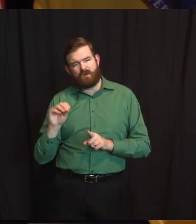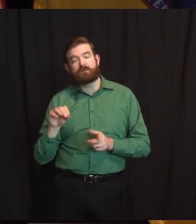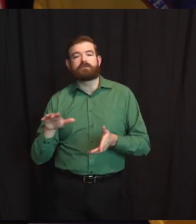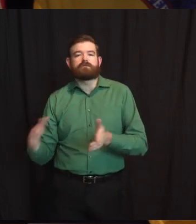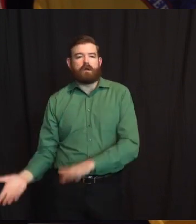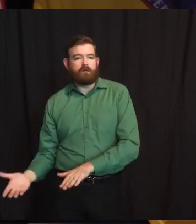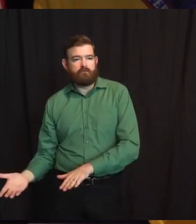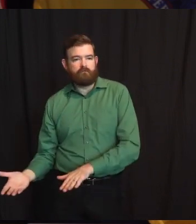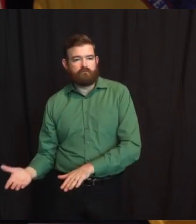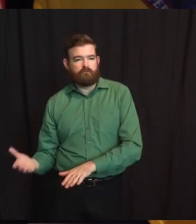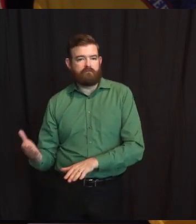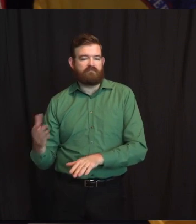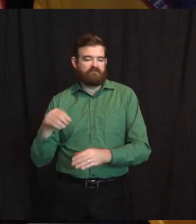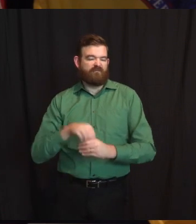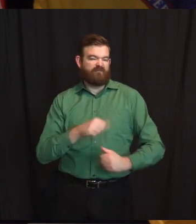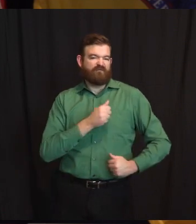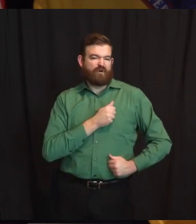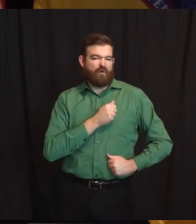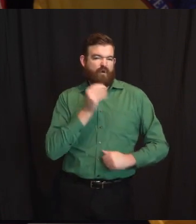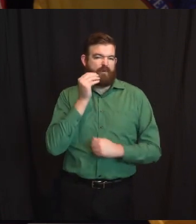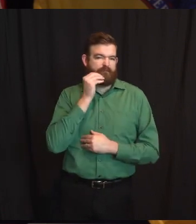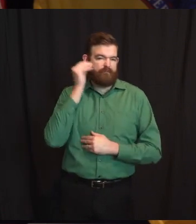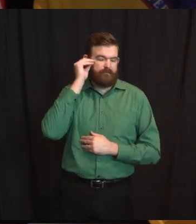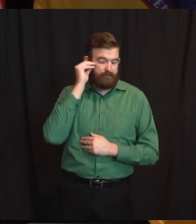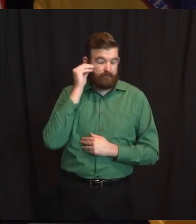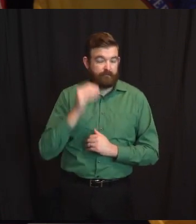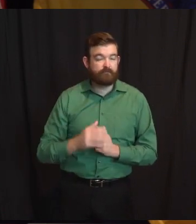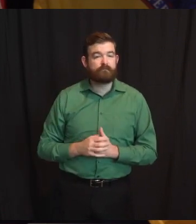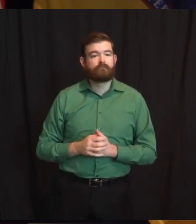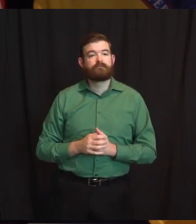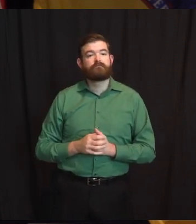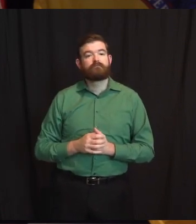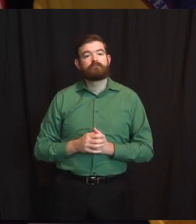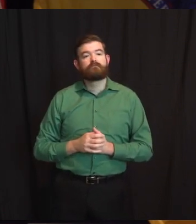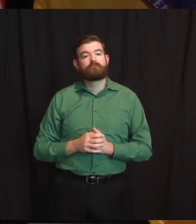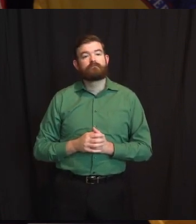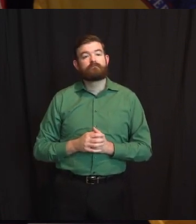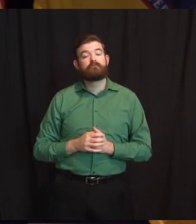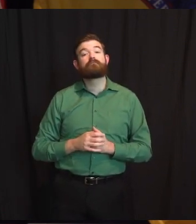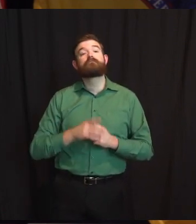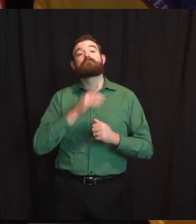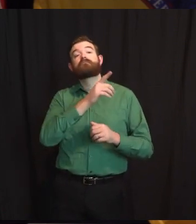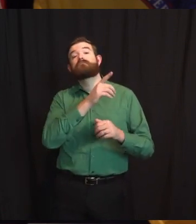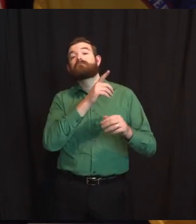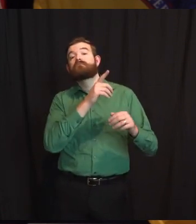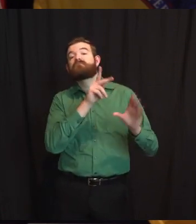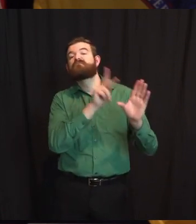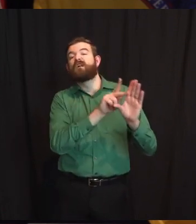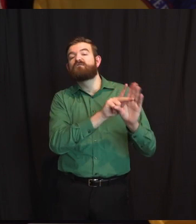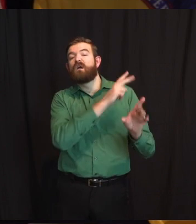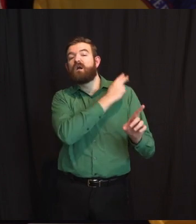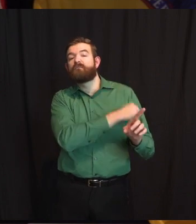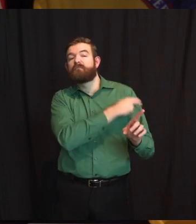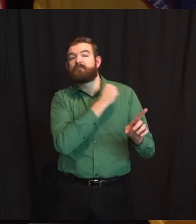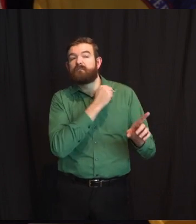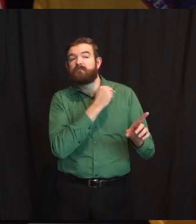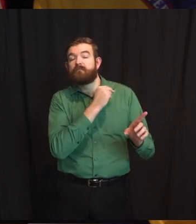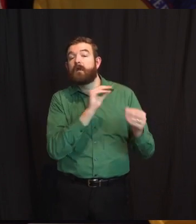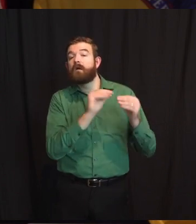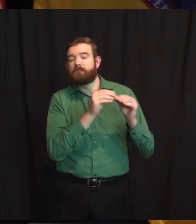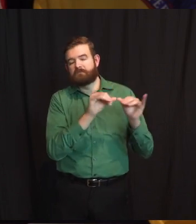residents. Our state psychiatric hospitals' statistics have remained the same.